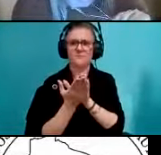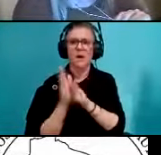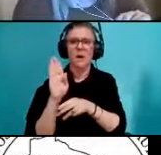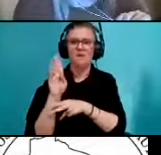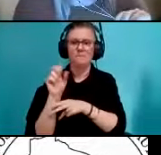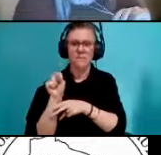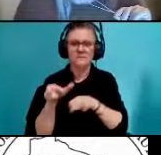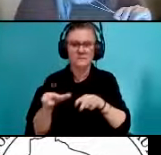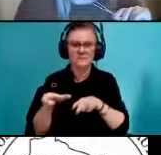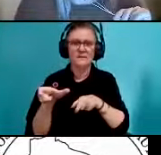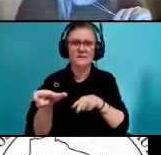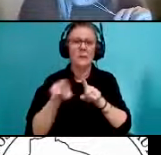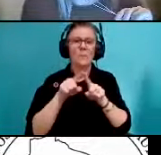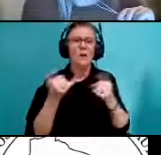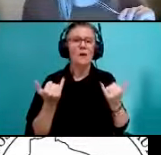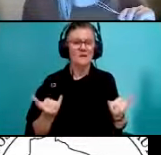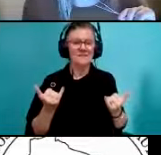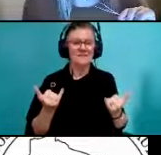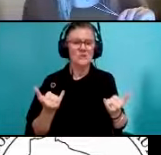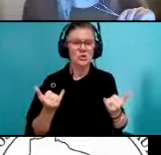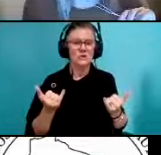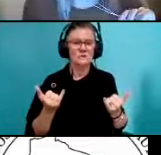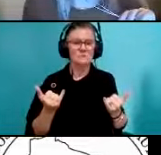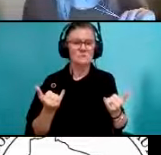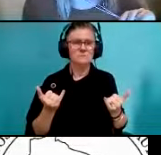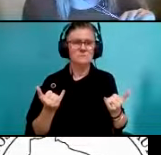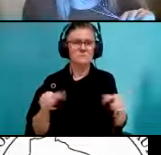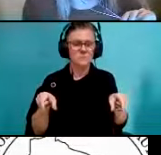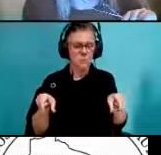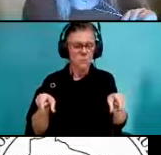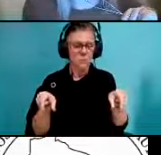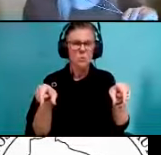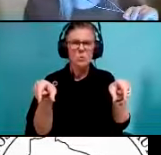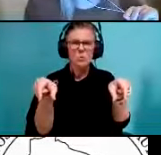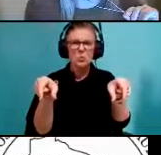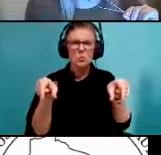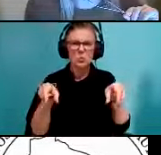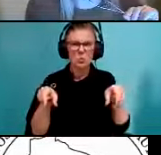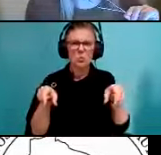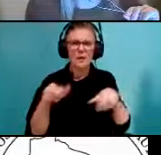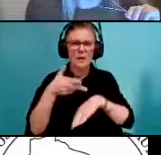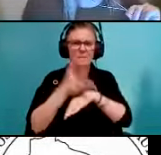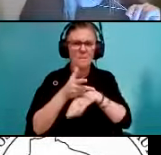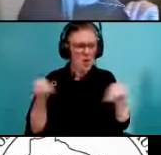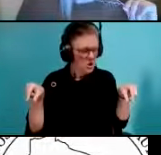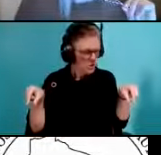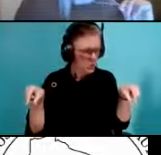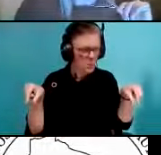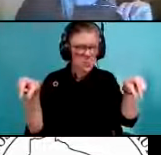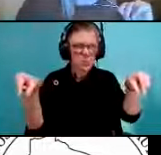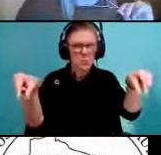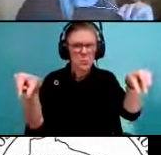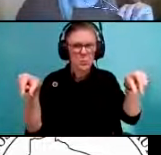the existing lanes are relatively narrow and the parking lane is relatively narrow,